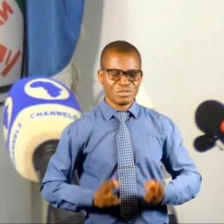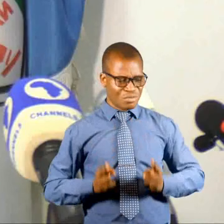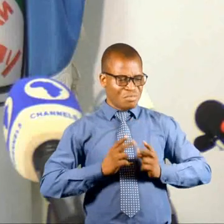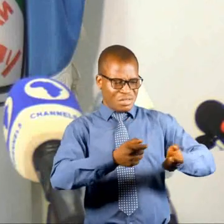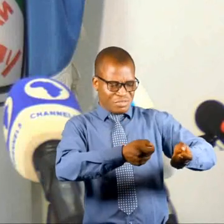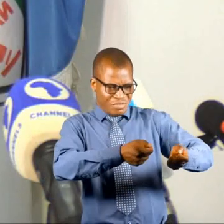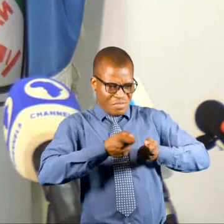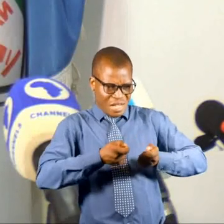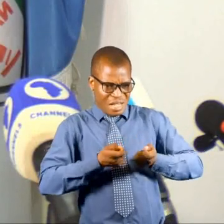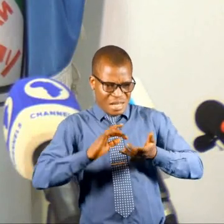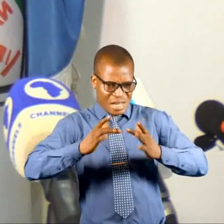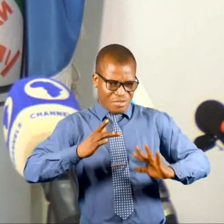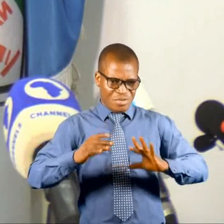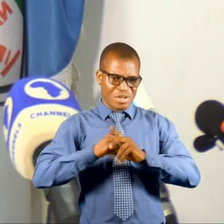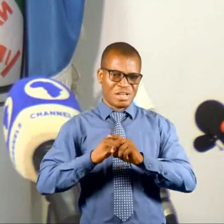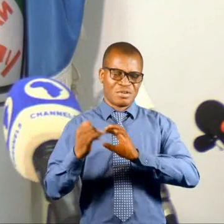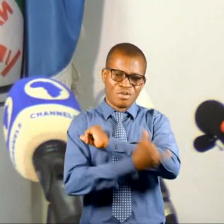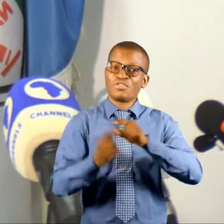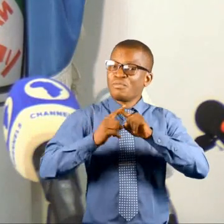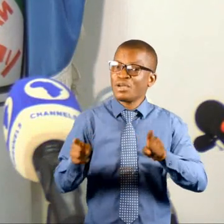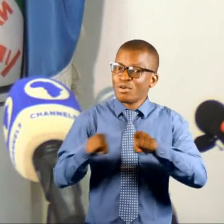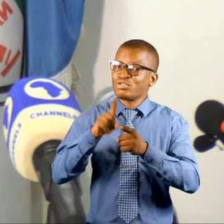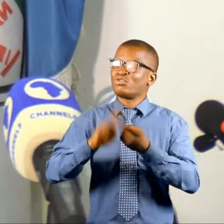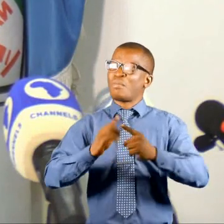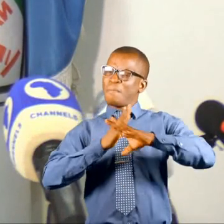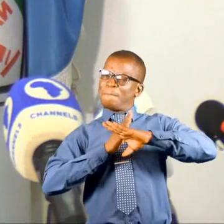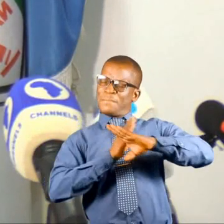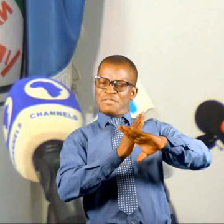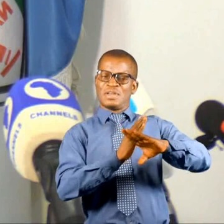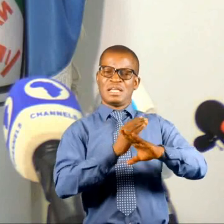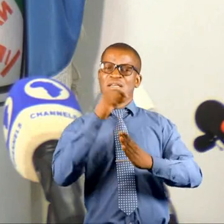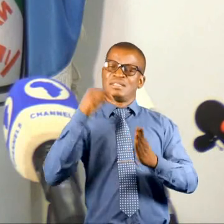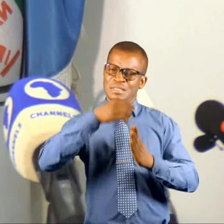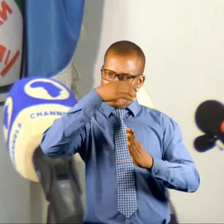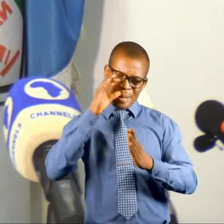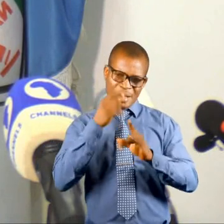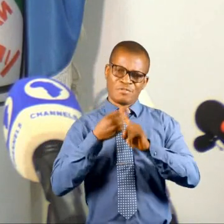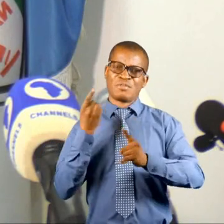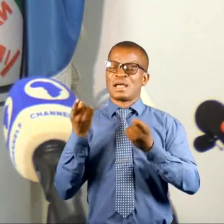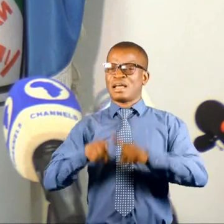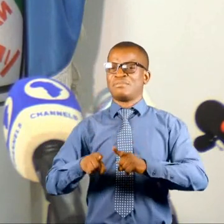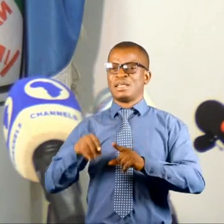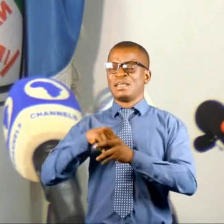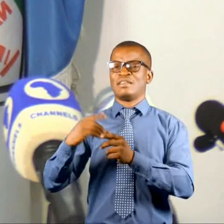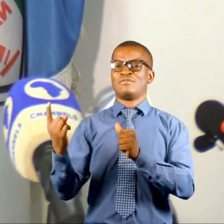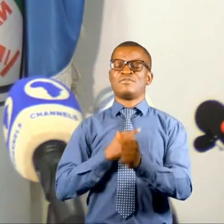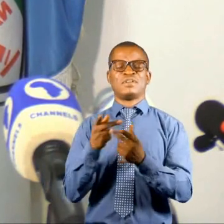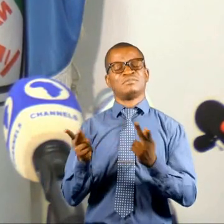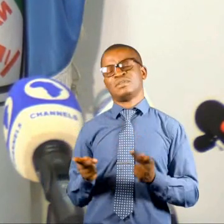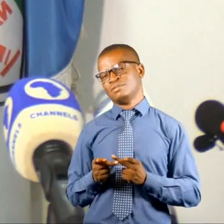dismantle human trafficking networks operating in this country, but also to prevent these crimes from happening in the first